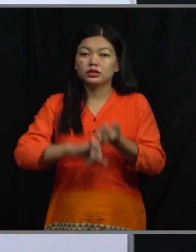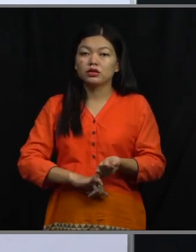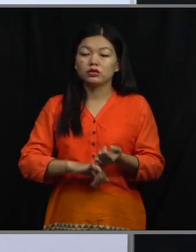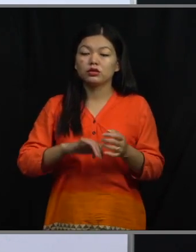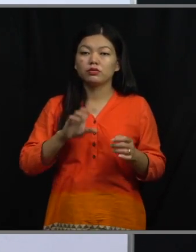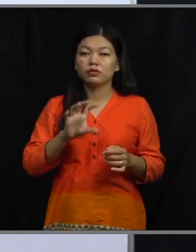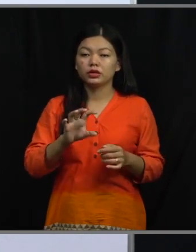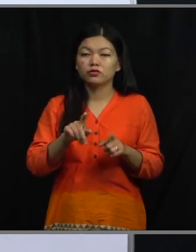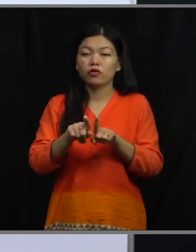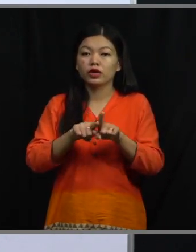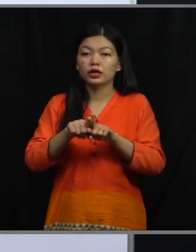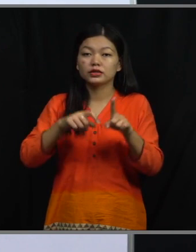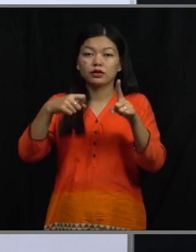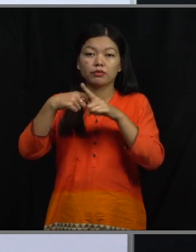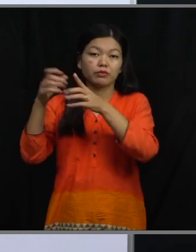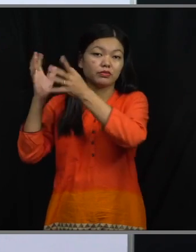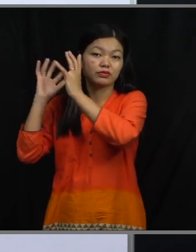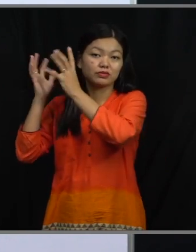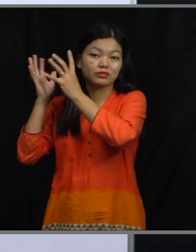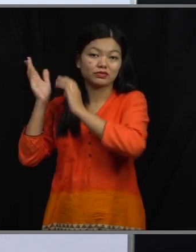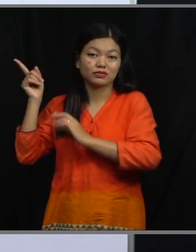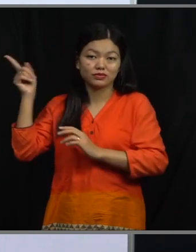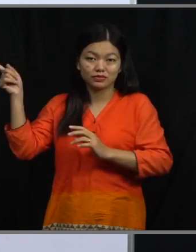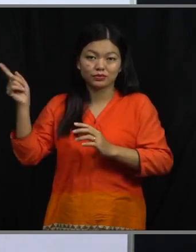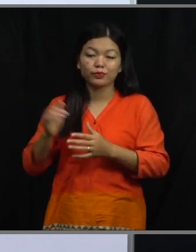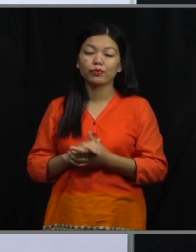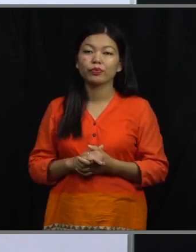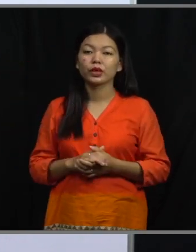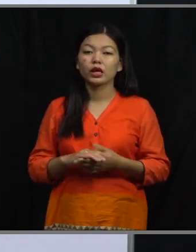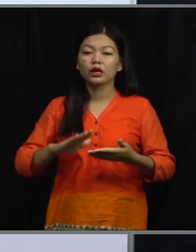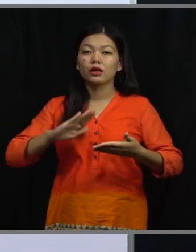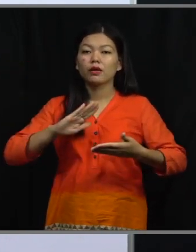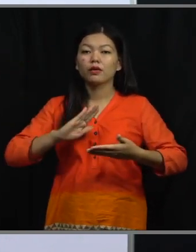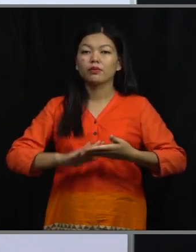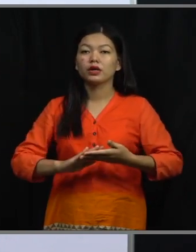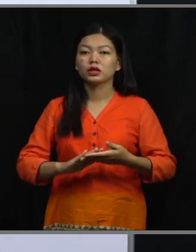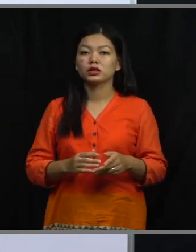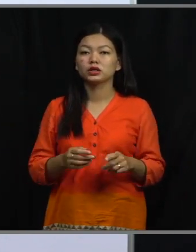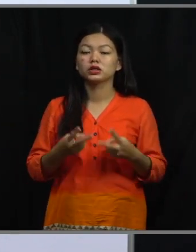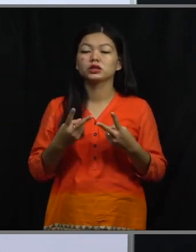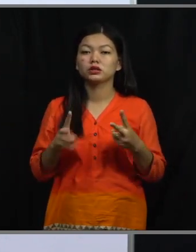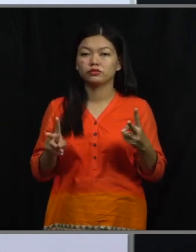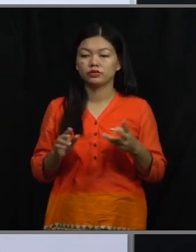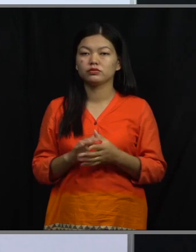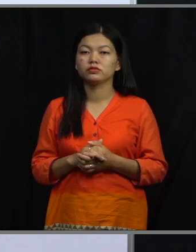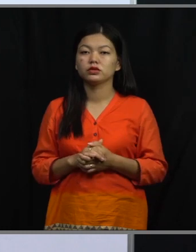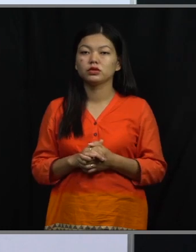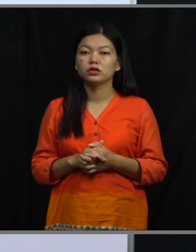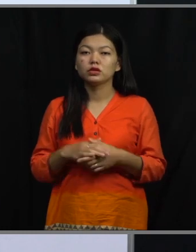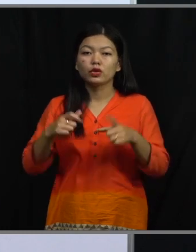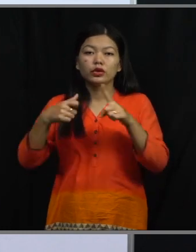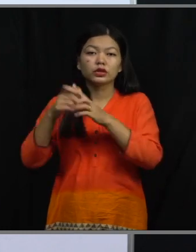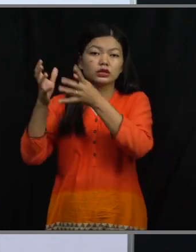Okay, here what we can see is that there is a lot of difference between the north zone and the south zone. They know each other.